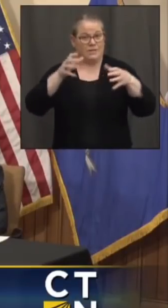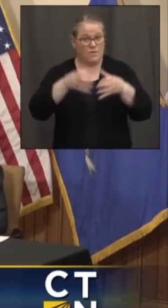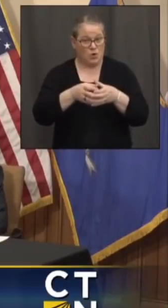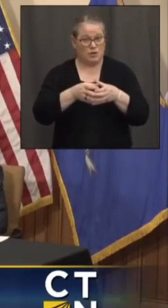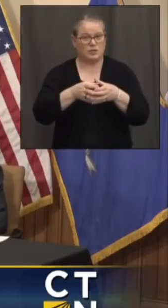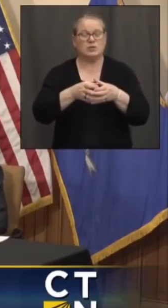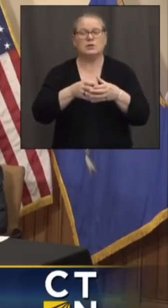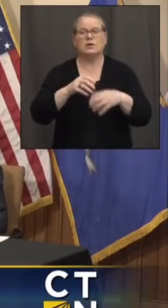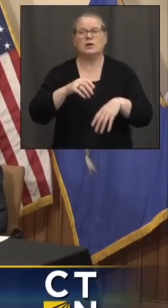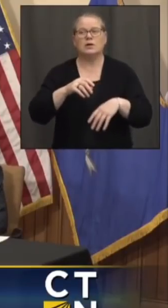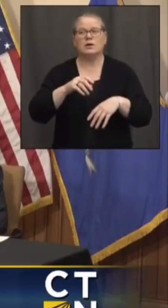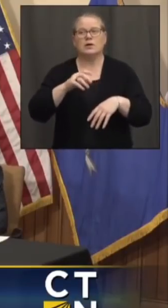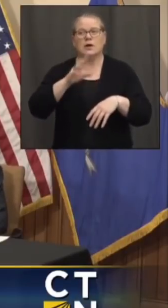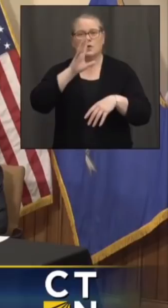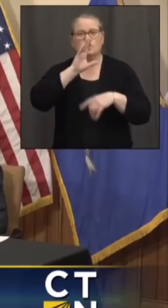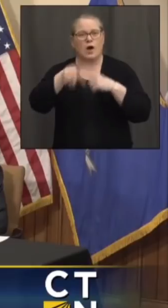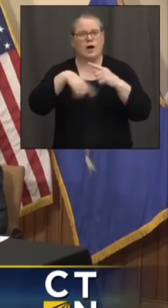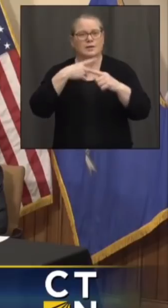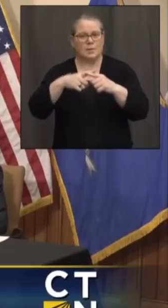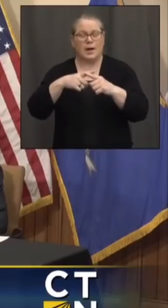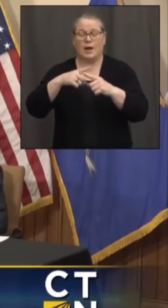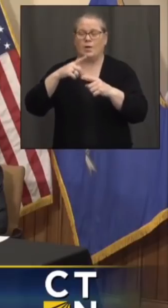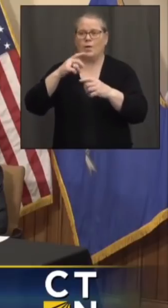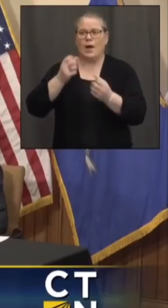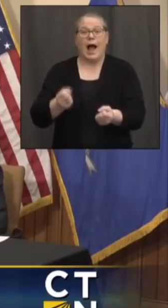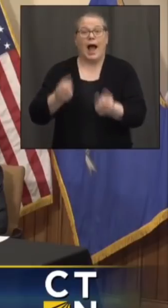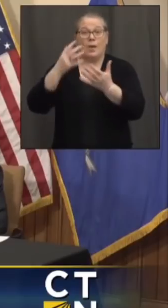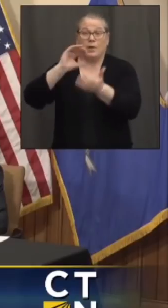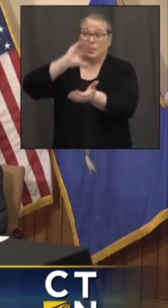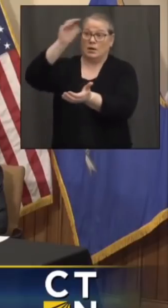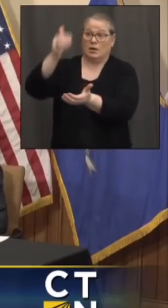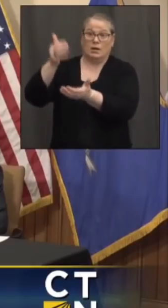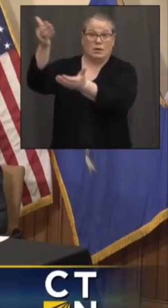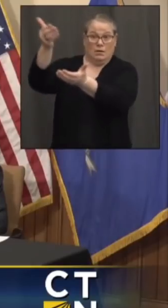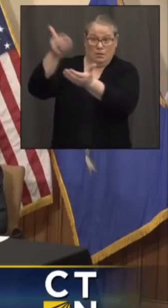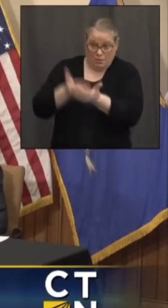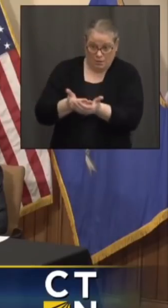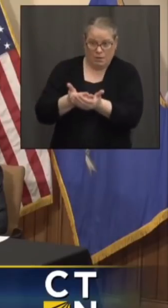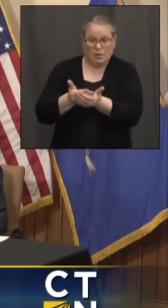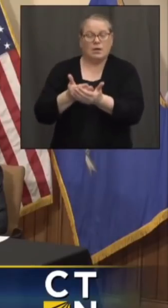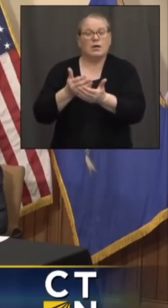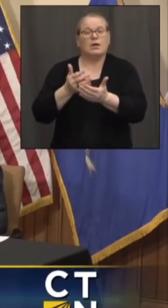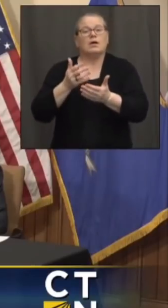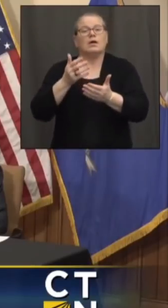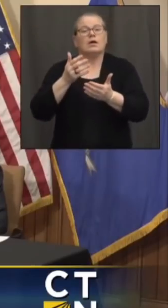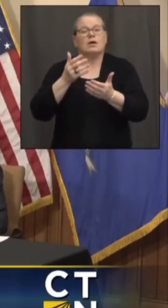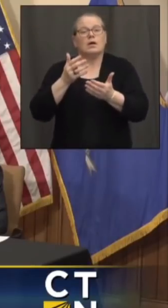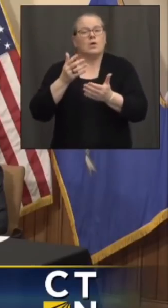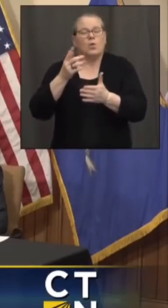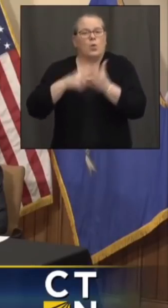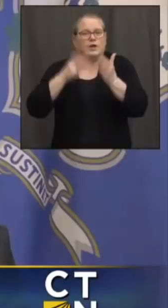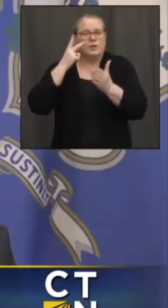machines. What are you seeing that you've been on the task force now a week or two as far as supply coming out of Washington?